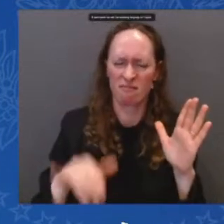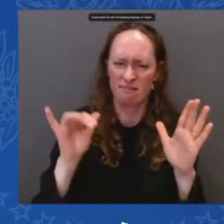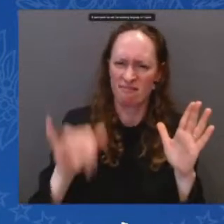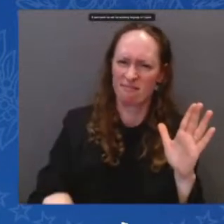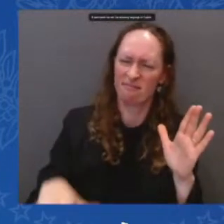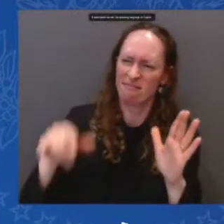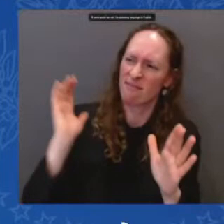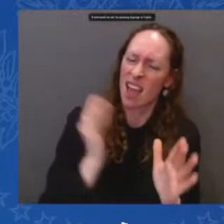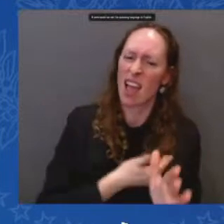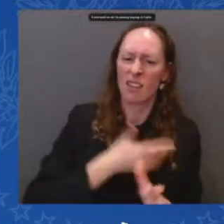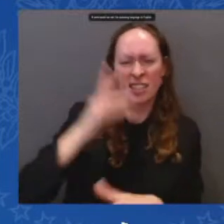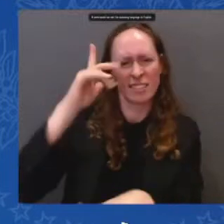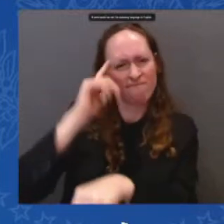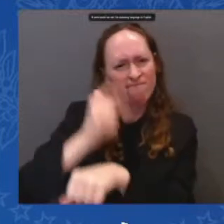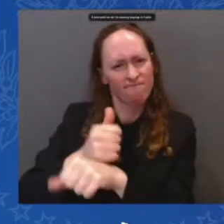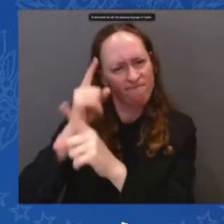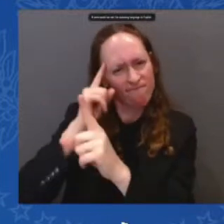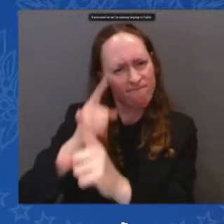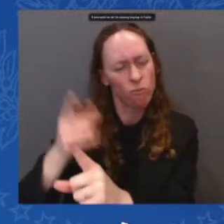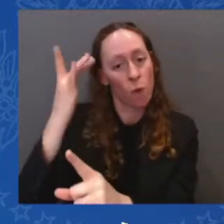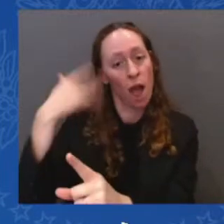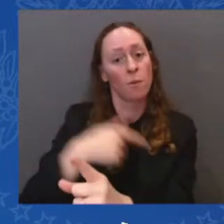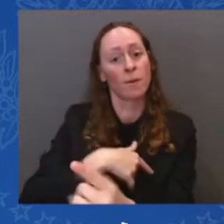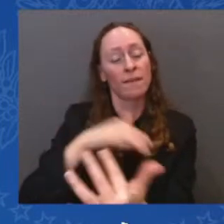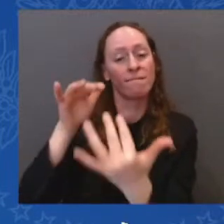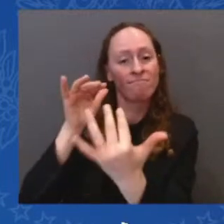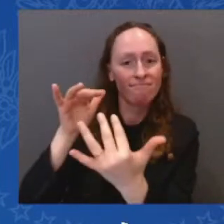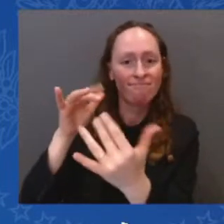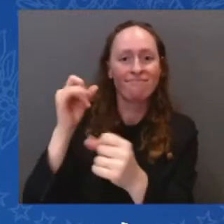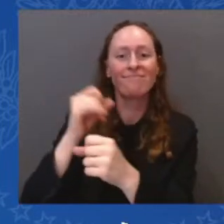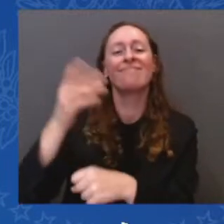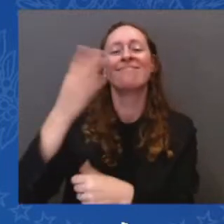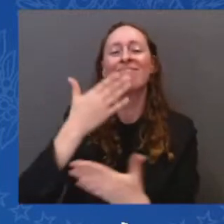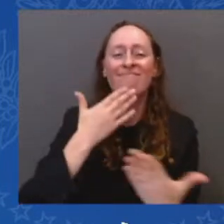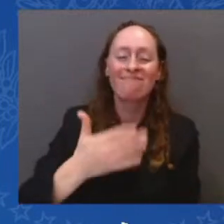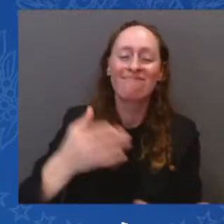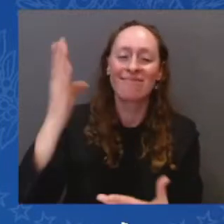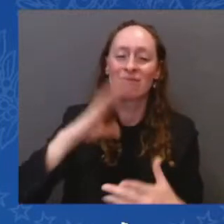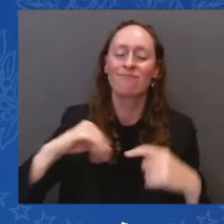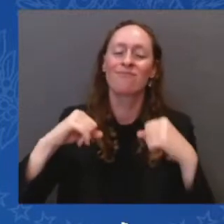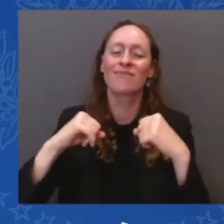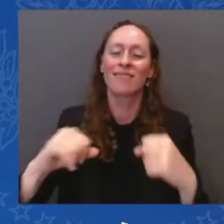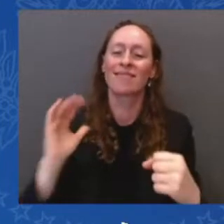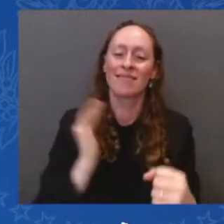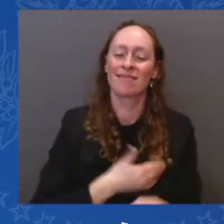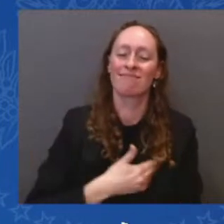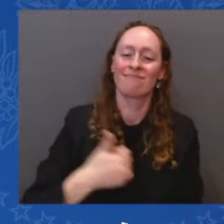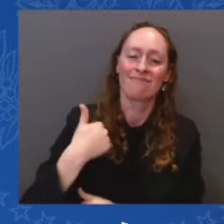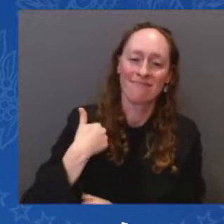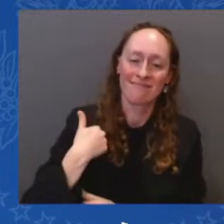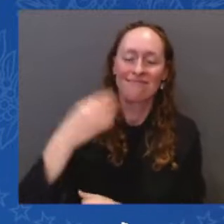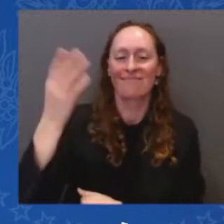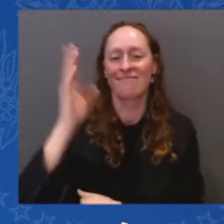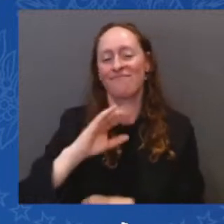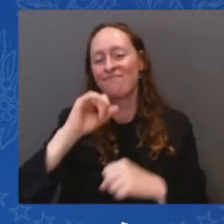fight. Thank you, and may God bless our military, and may God bless the United States of America.